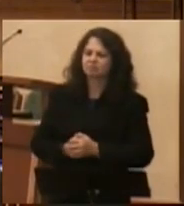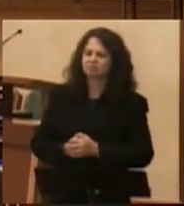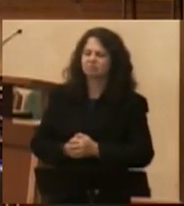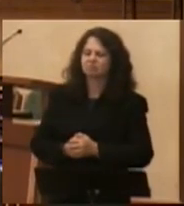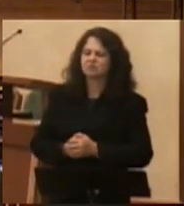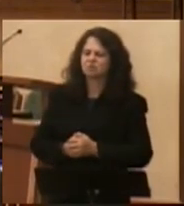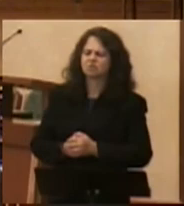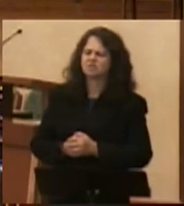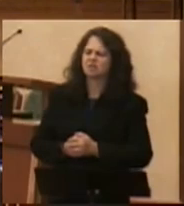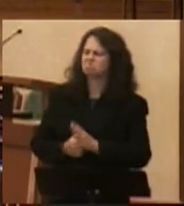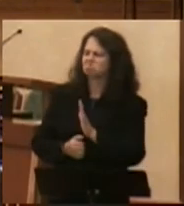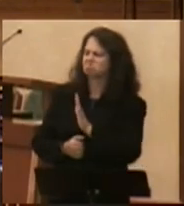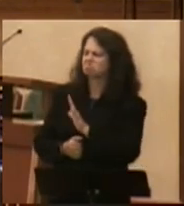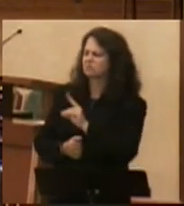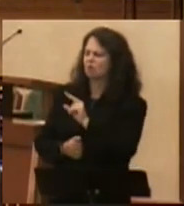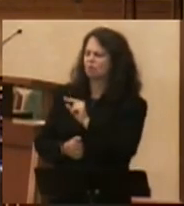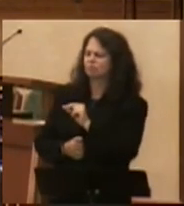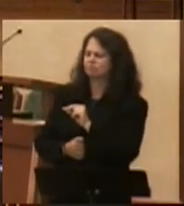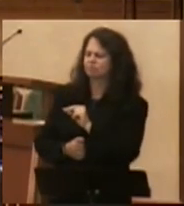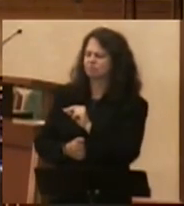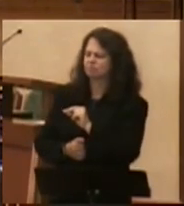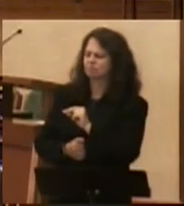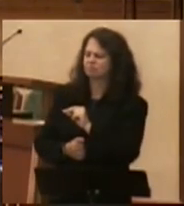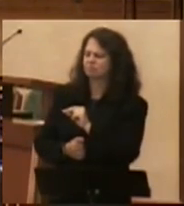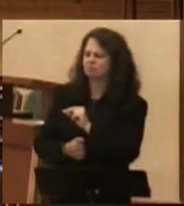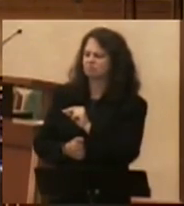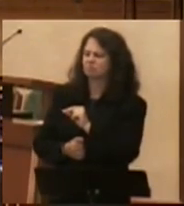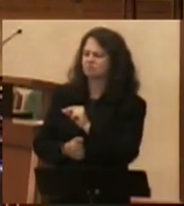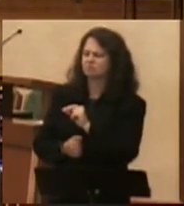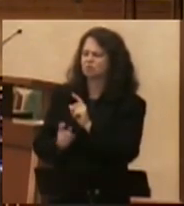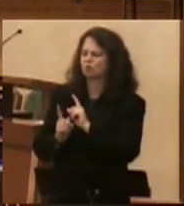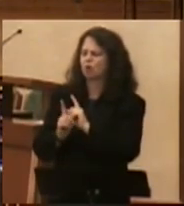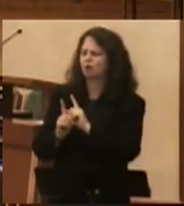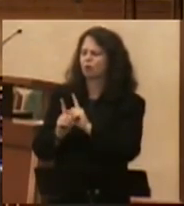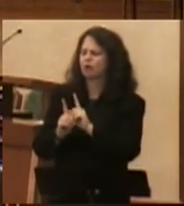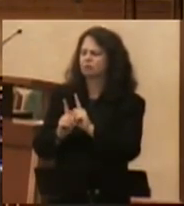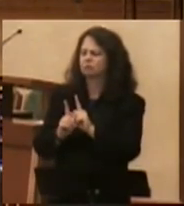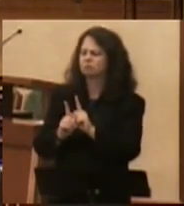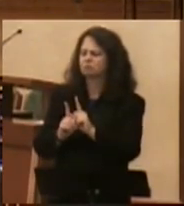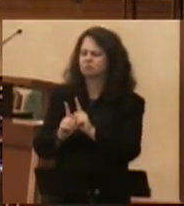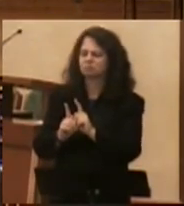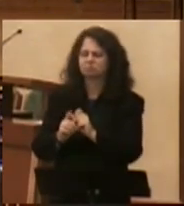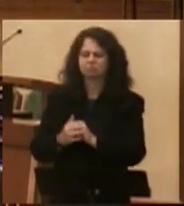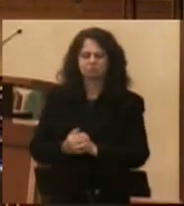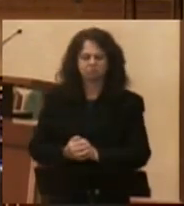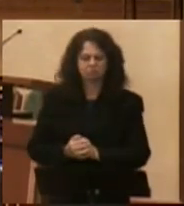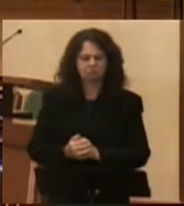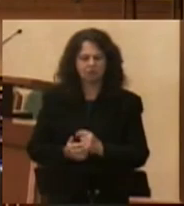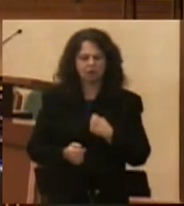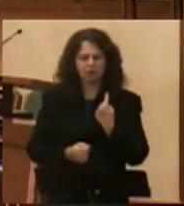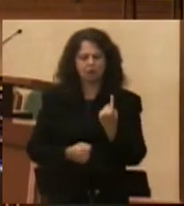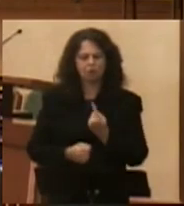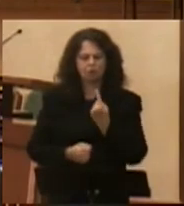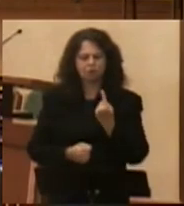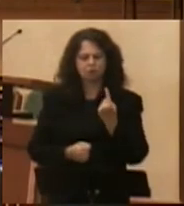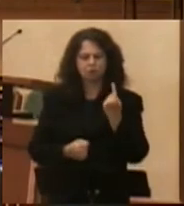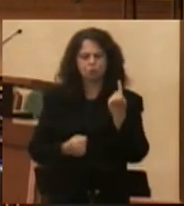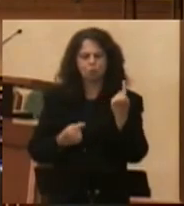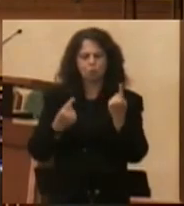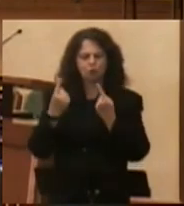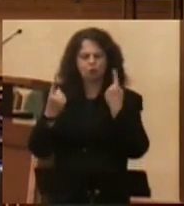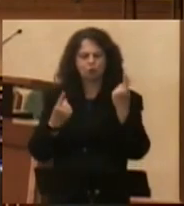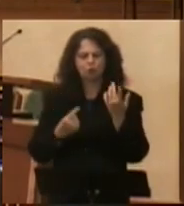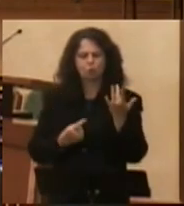away from the fisherman. Walking away, he muttered to himself, I always wondered why Jesus